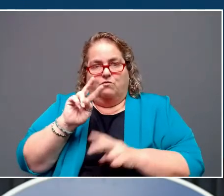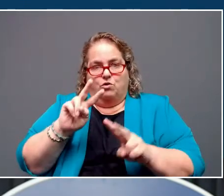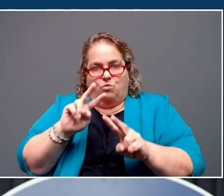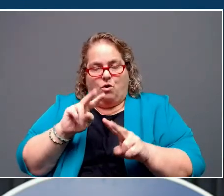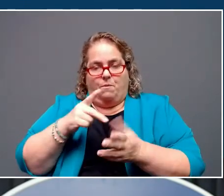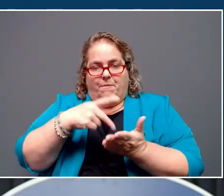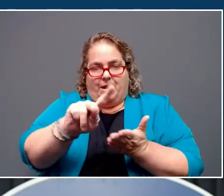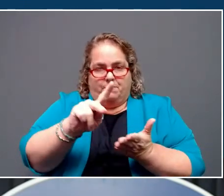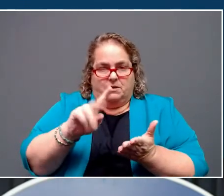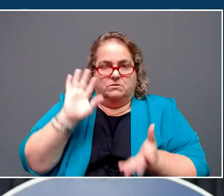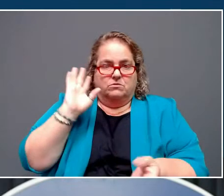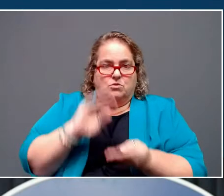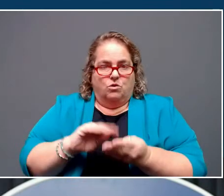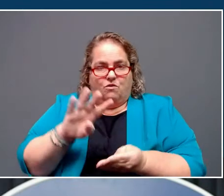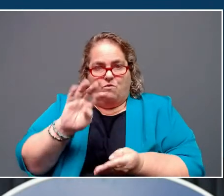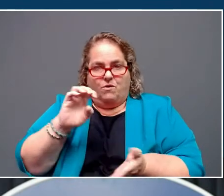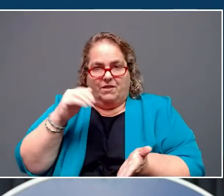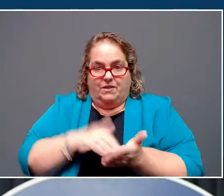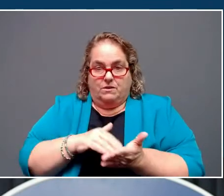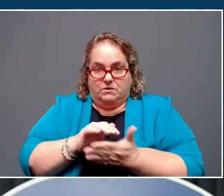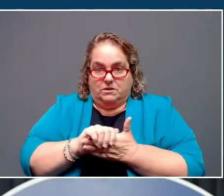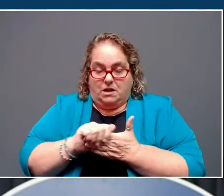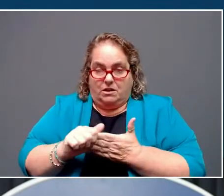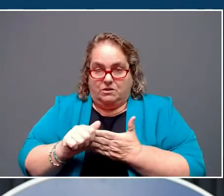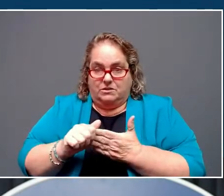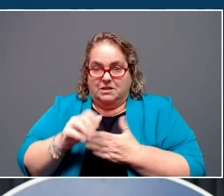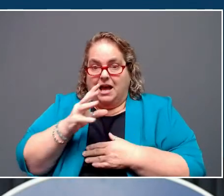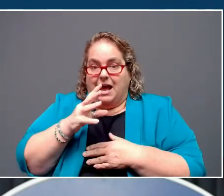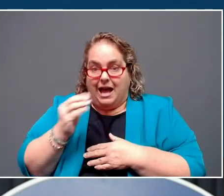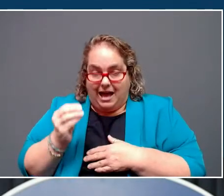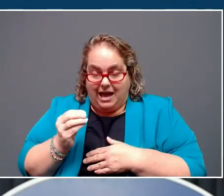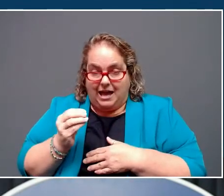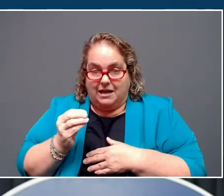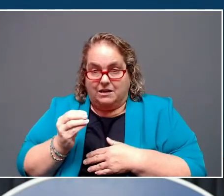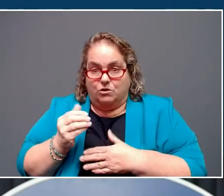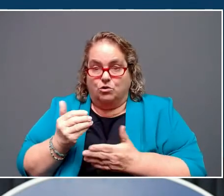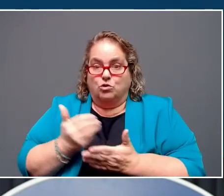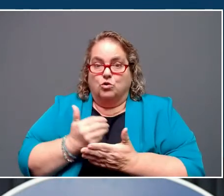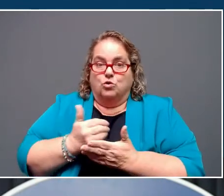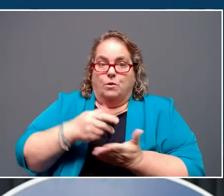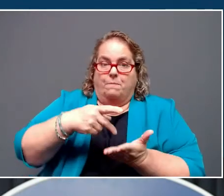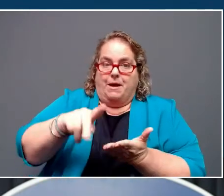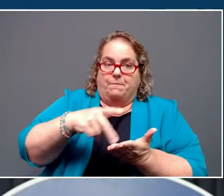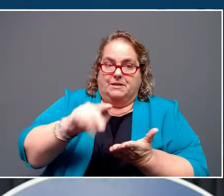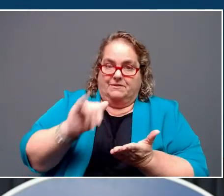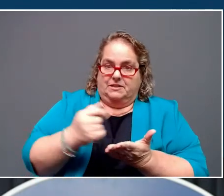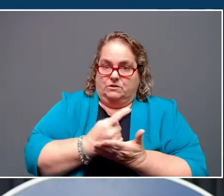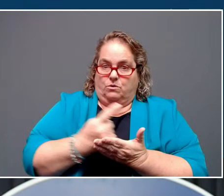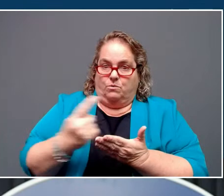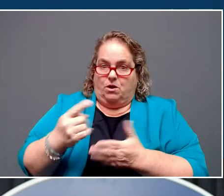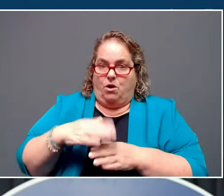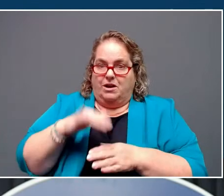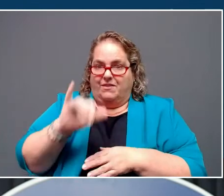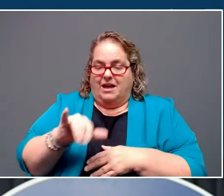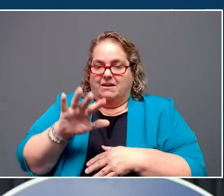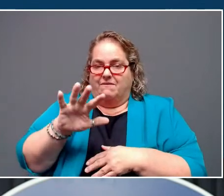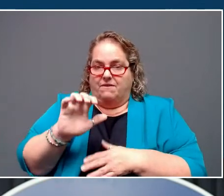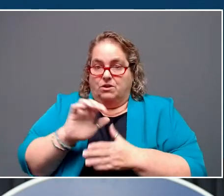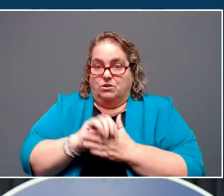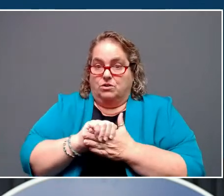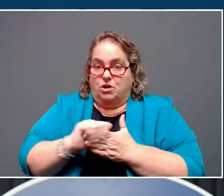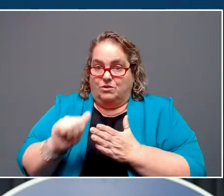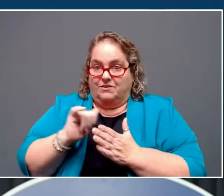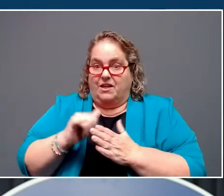$400,000. And new payments are going out this week on that $500 we're providing